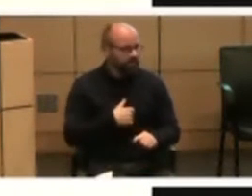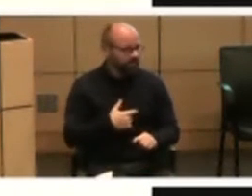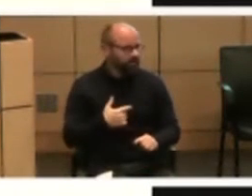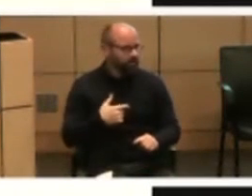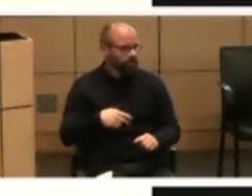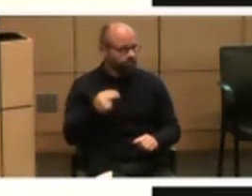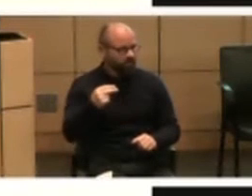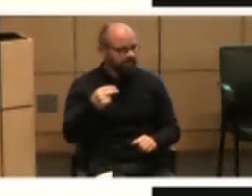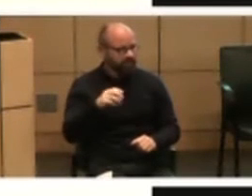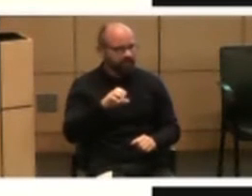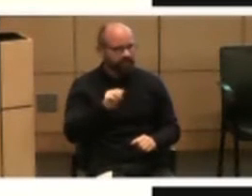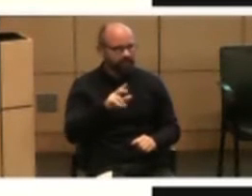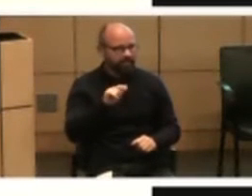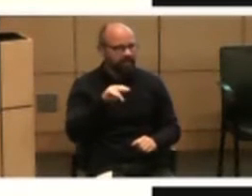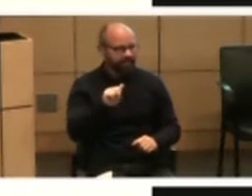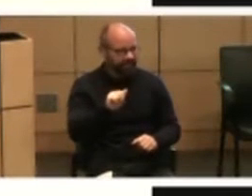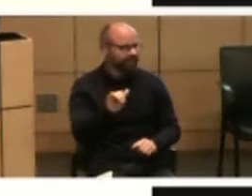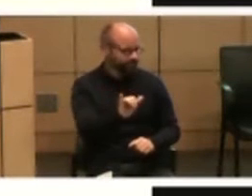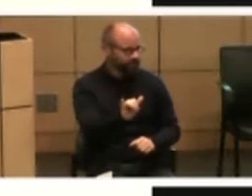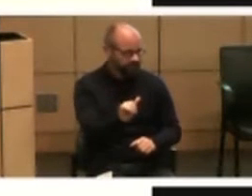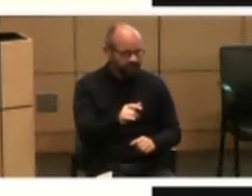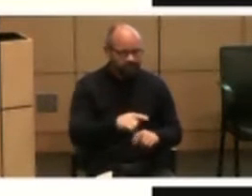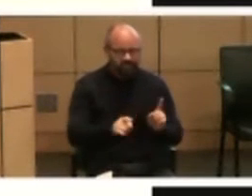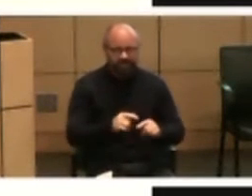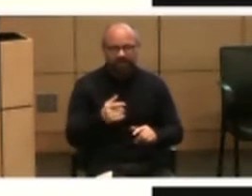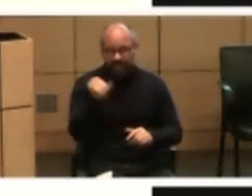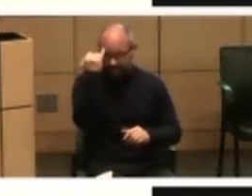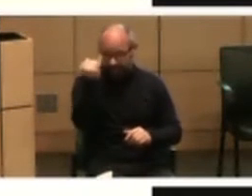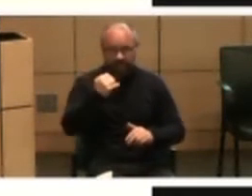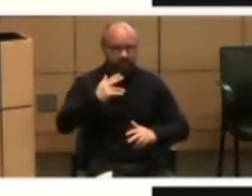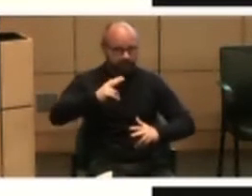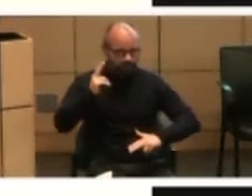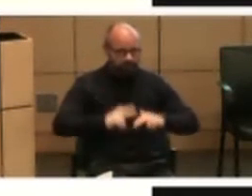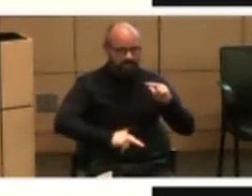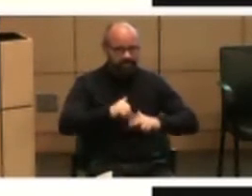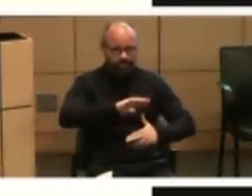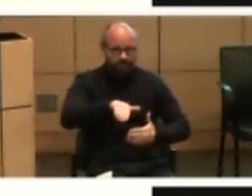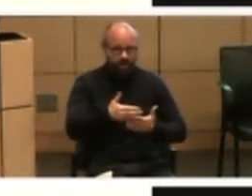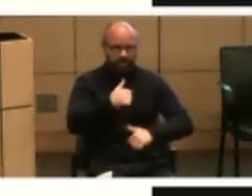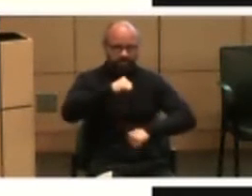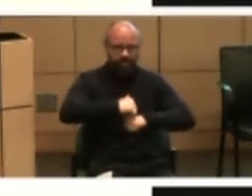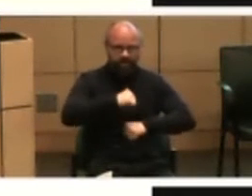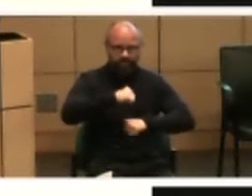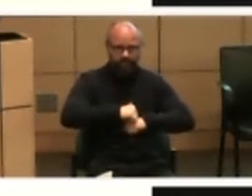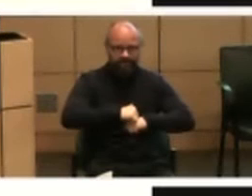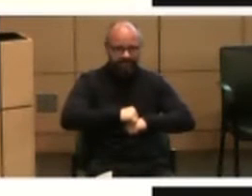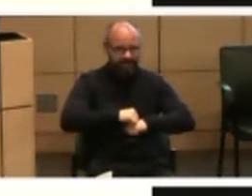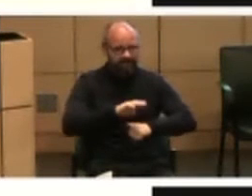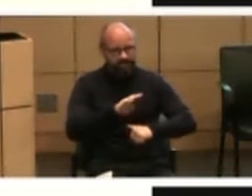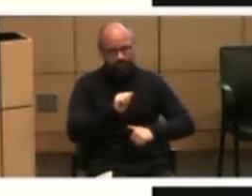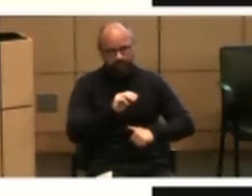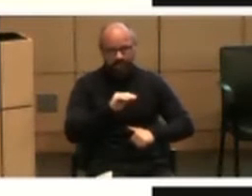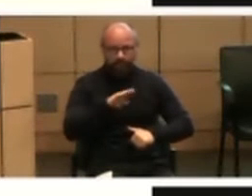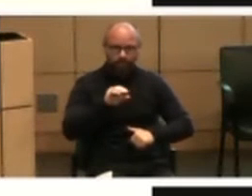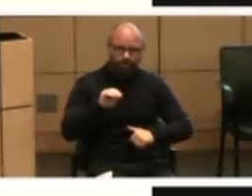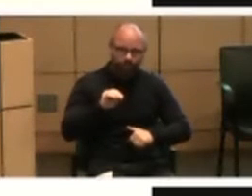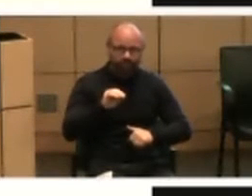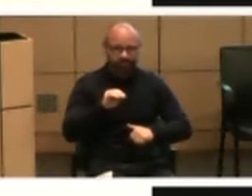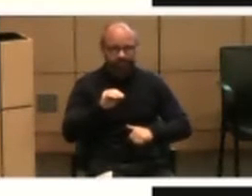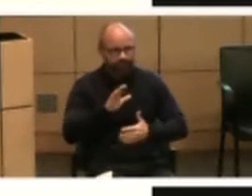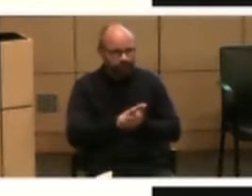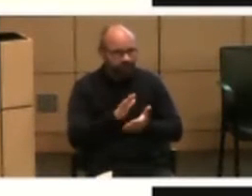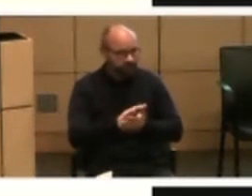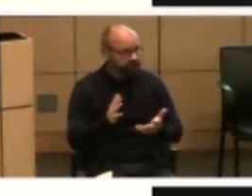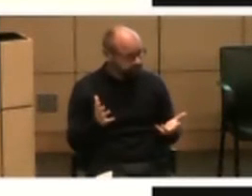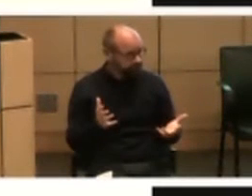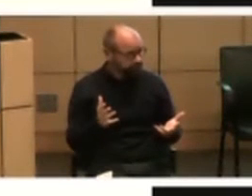the idea of building a all concrete bamboo school, which is actually not uncommon, sounds great. But